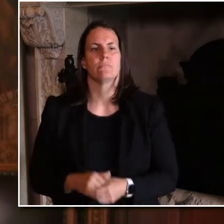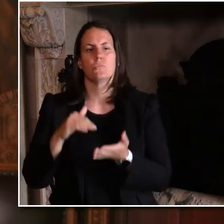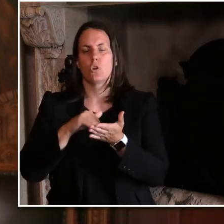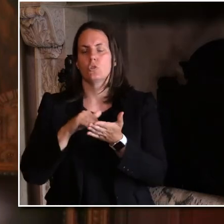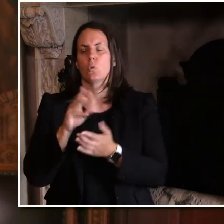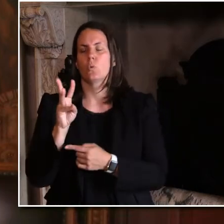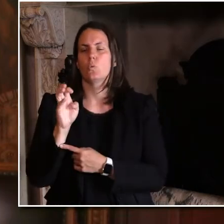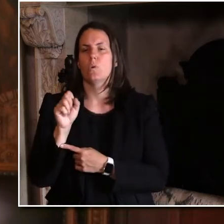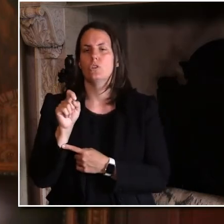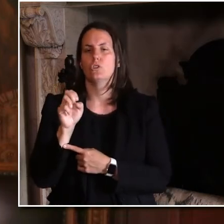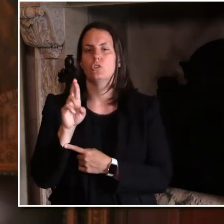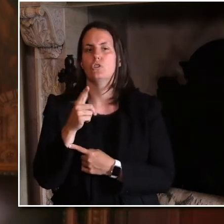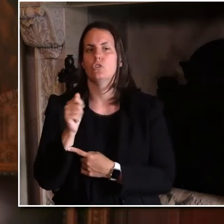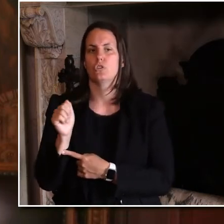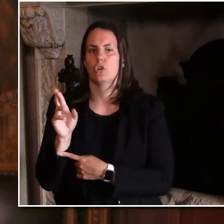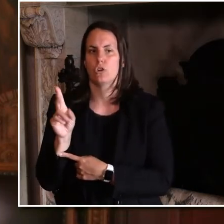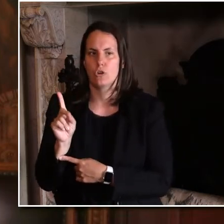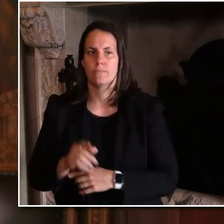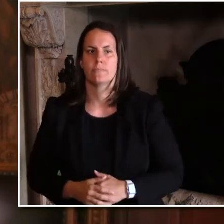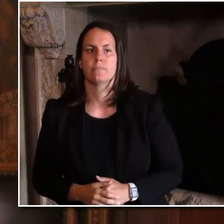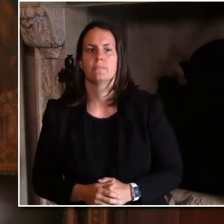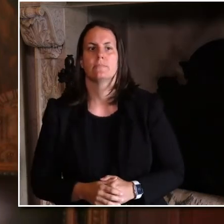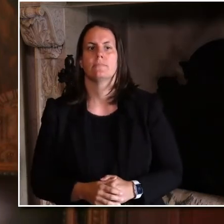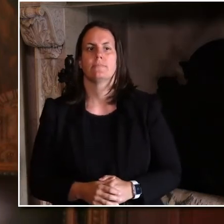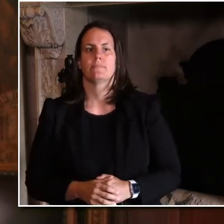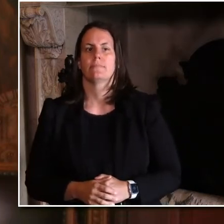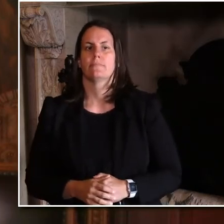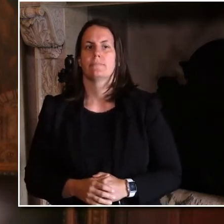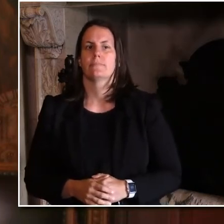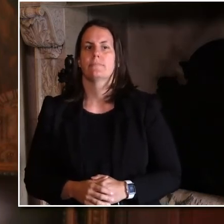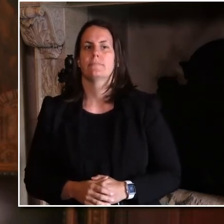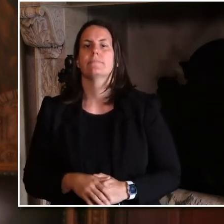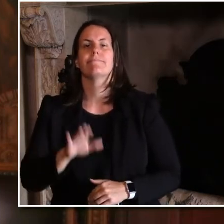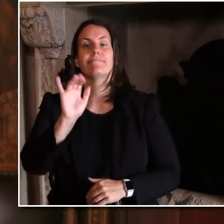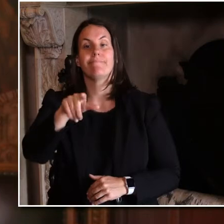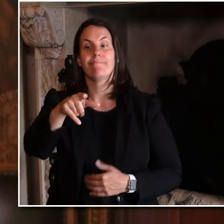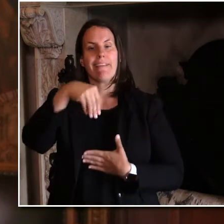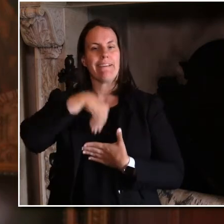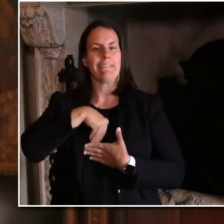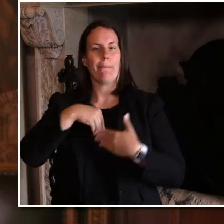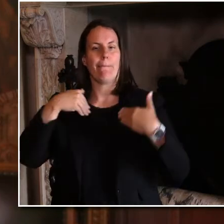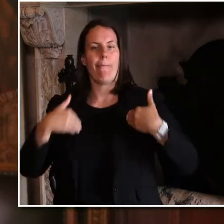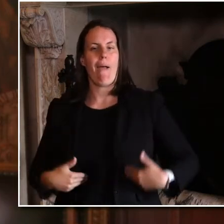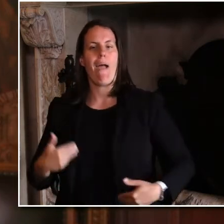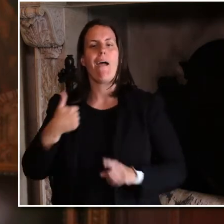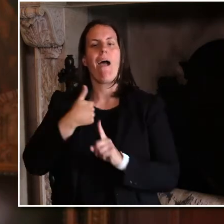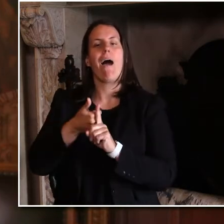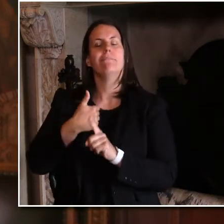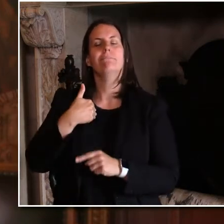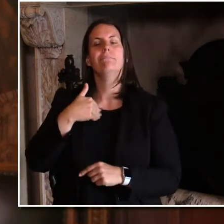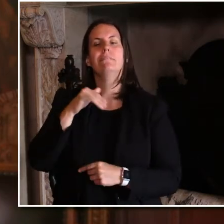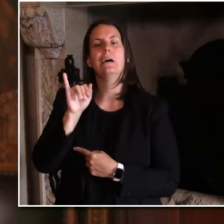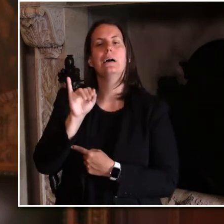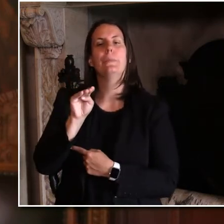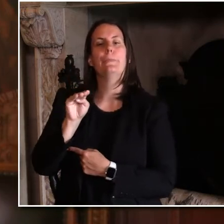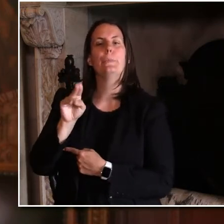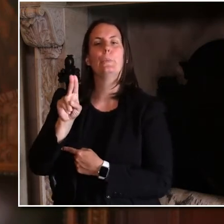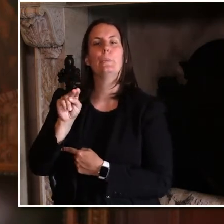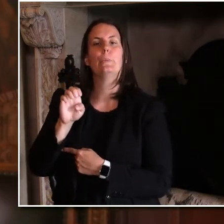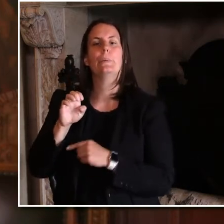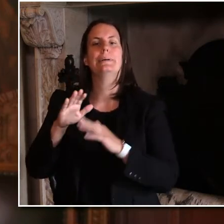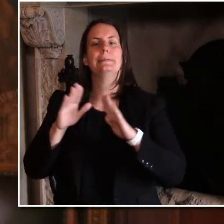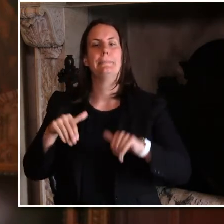among others. So in response to any foreign protein, whether it's a bacteria or a